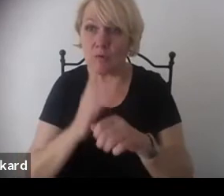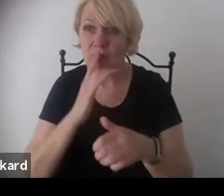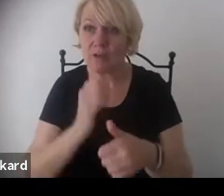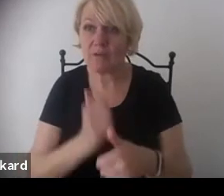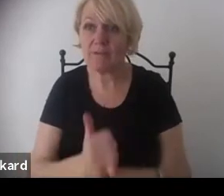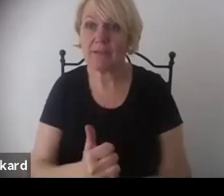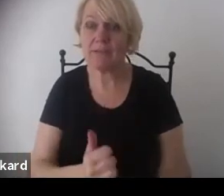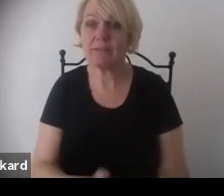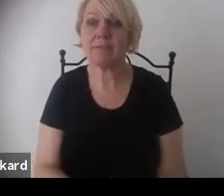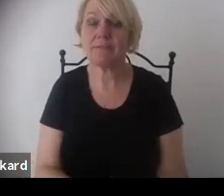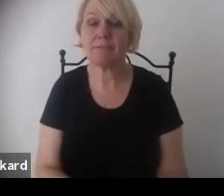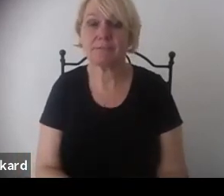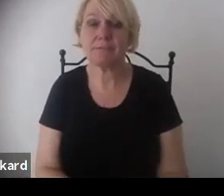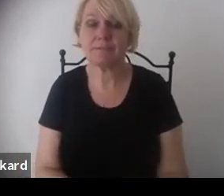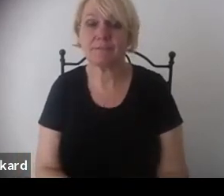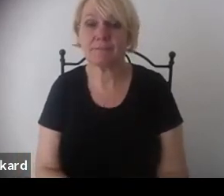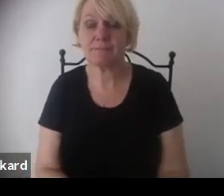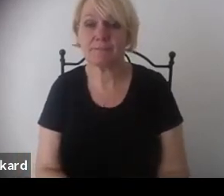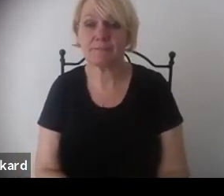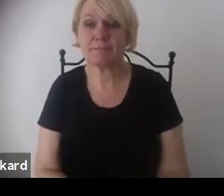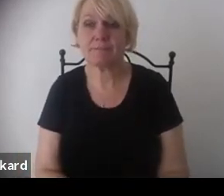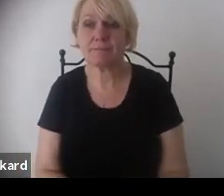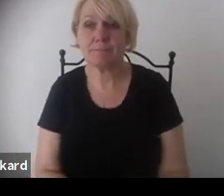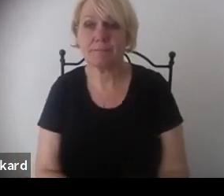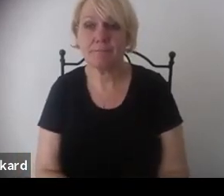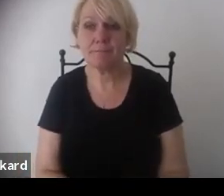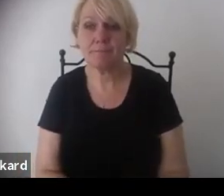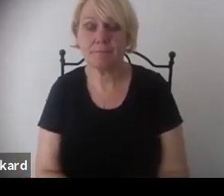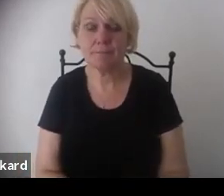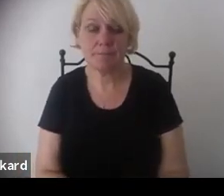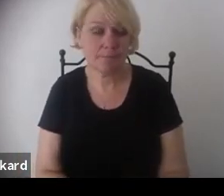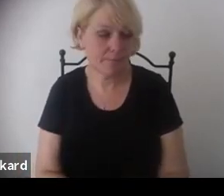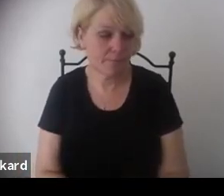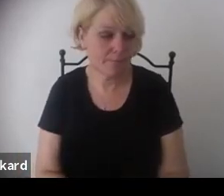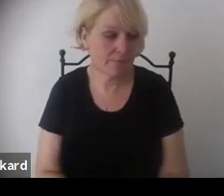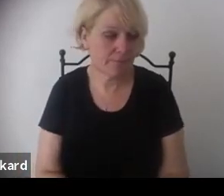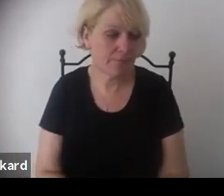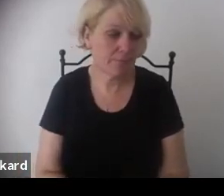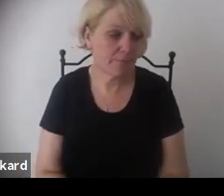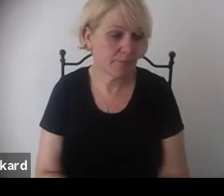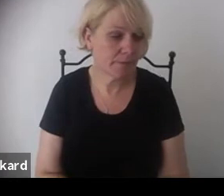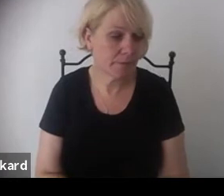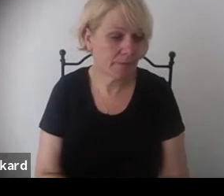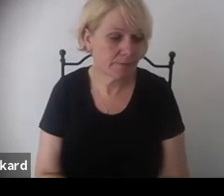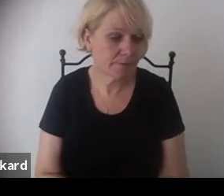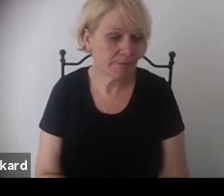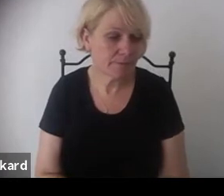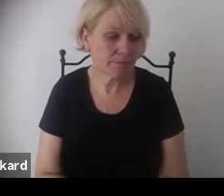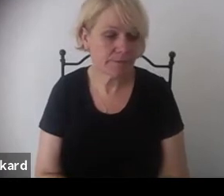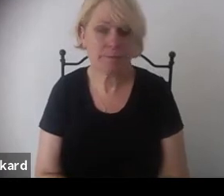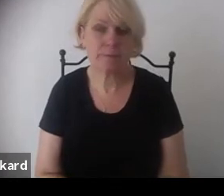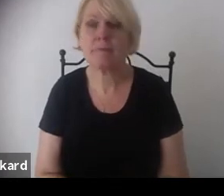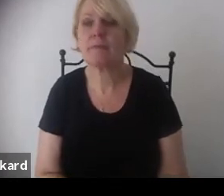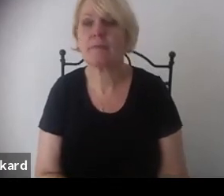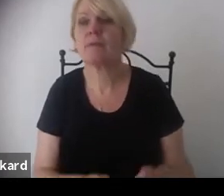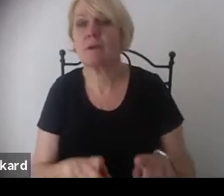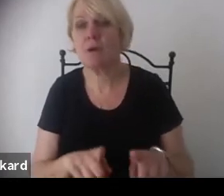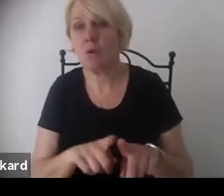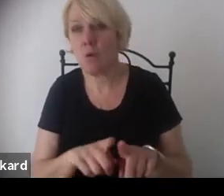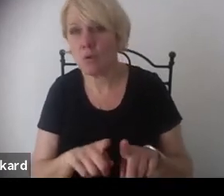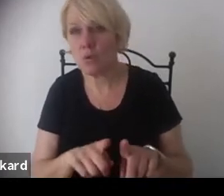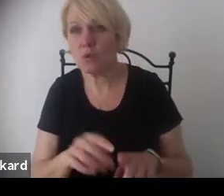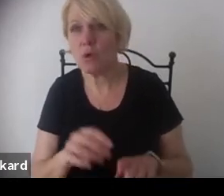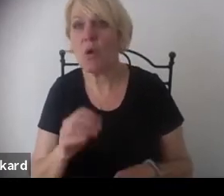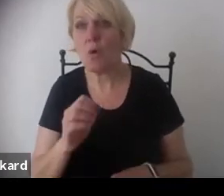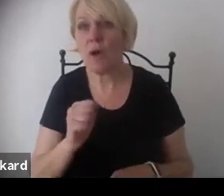Thanks, Evie. That's helpful. I'm just pointing you also to the chat, where on our website we've also got some useful, helpful information around